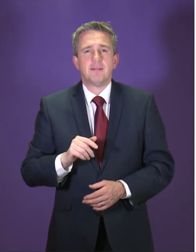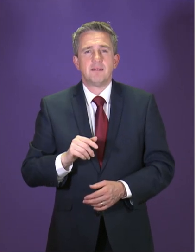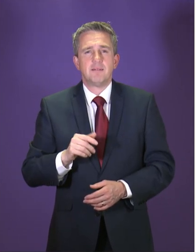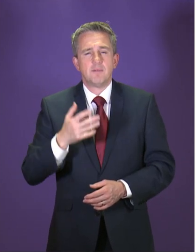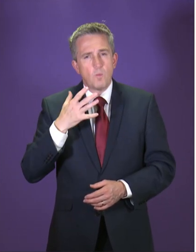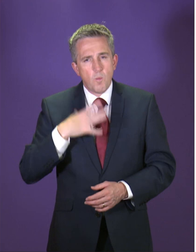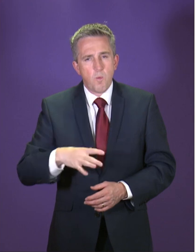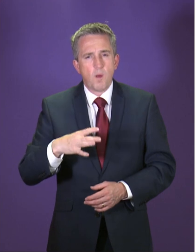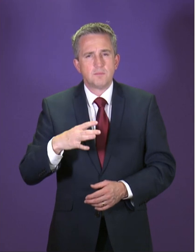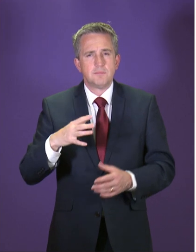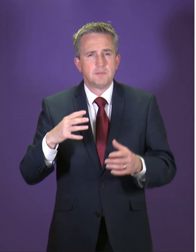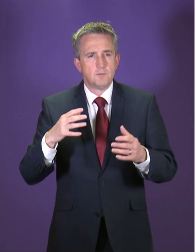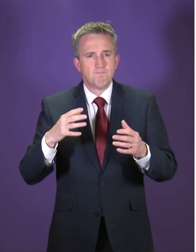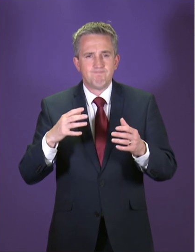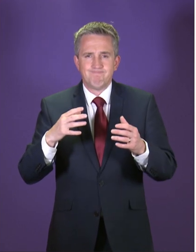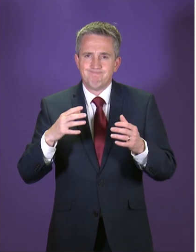to really establish